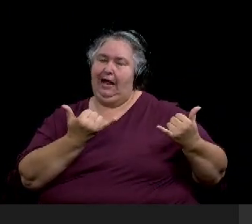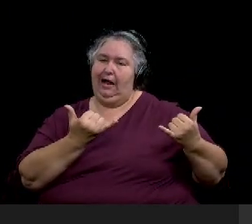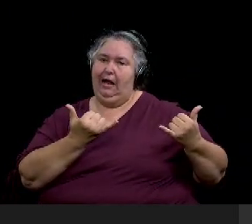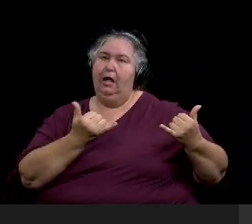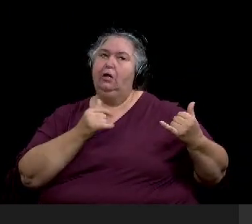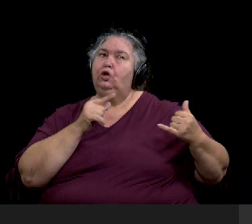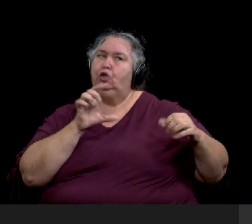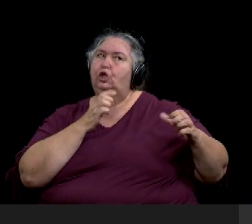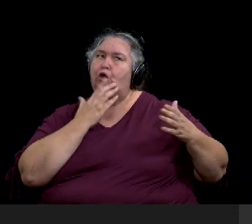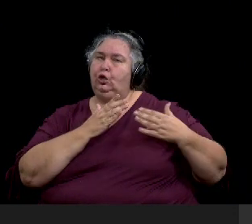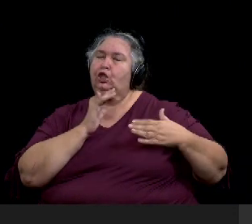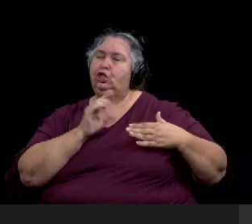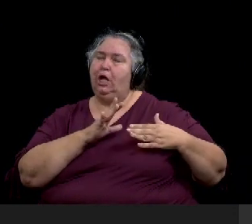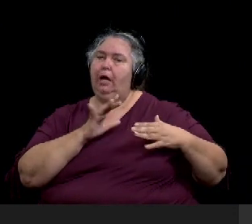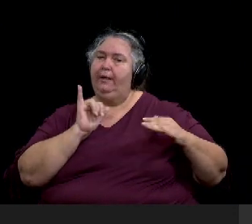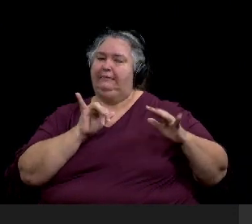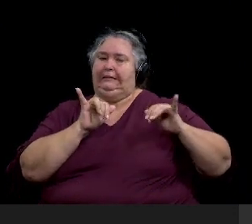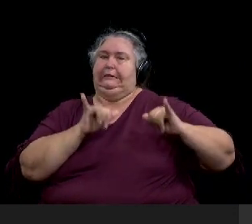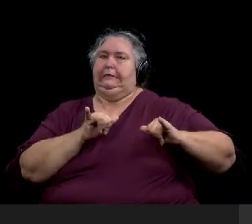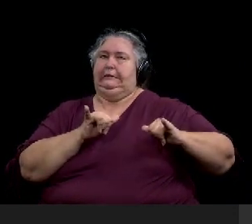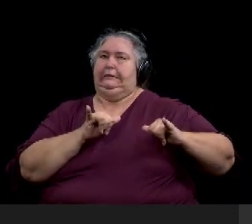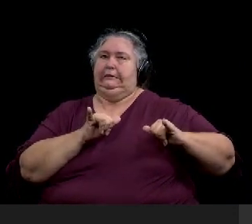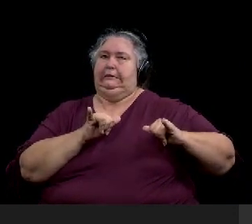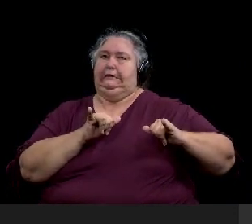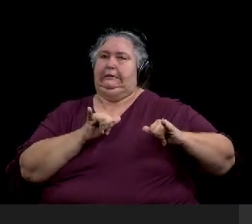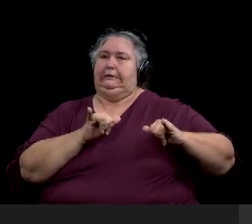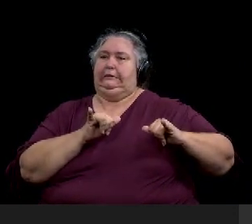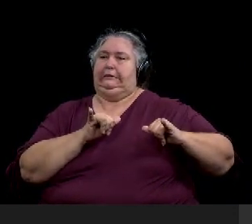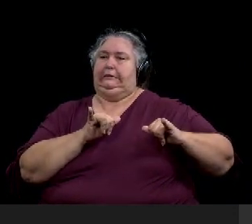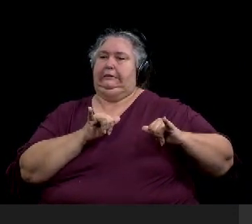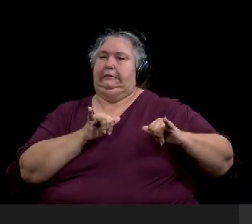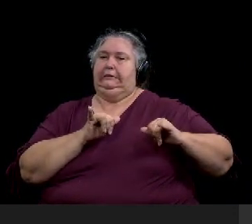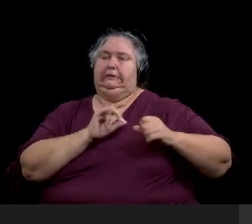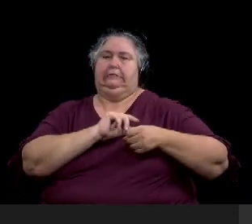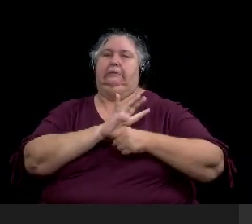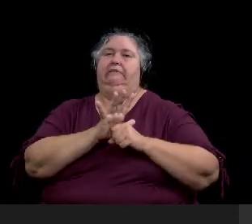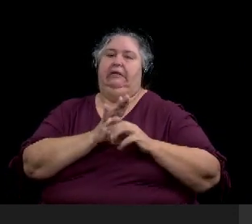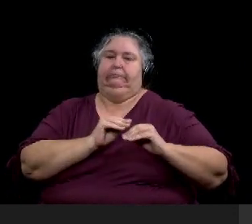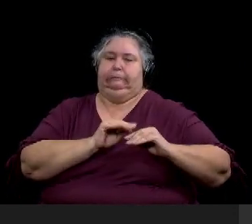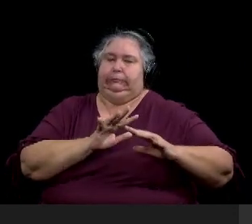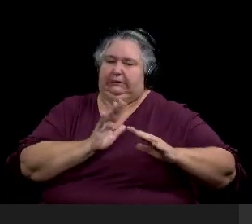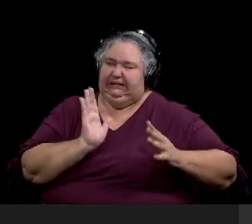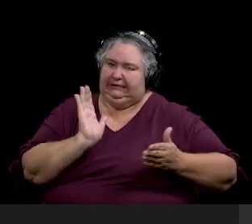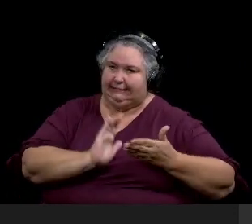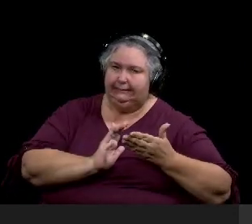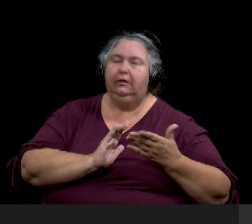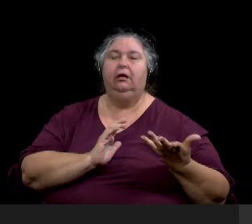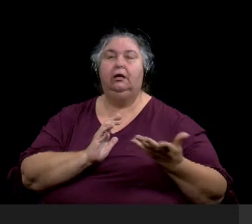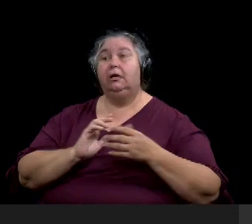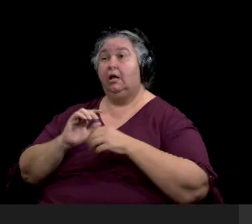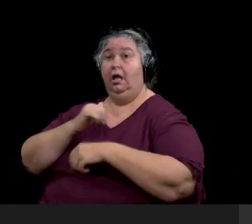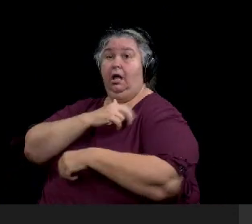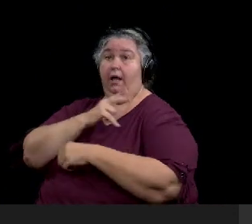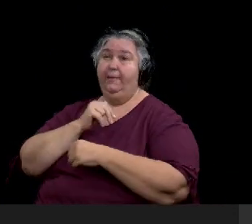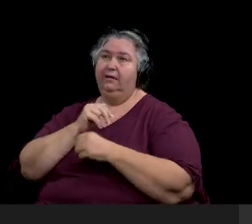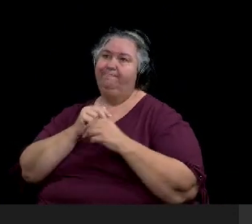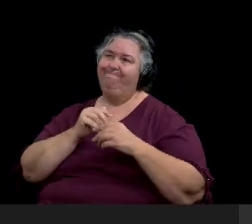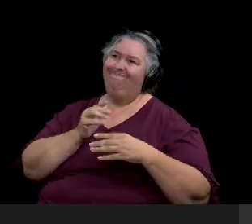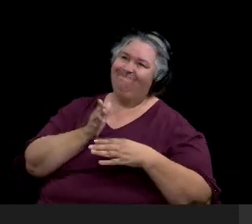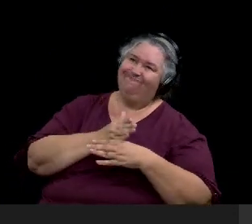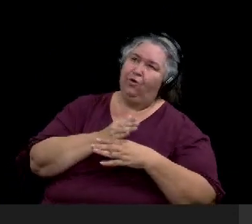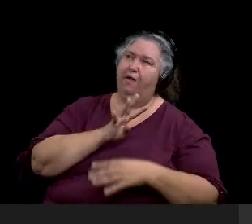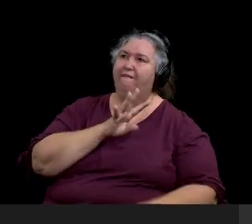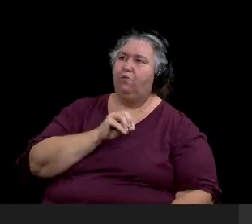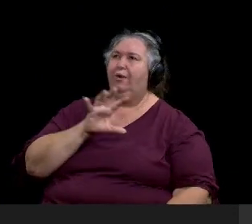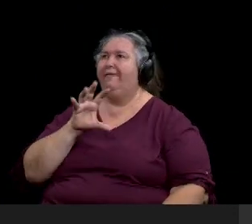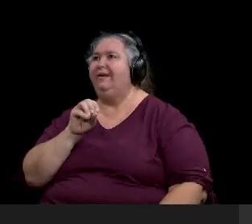great job of containing coronavirus on the campus of Baylor. Our hospitalizations have been bumping between 40 and 50